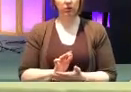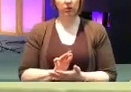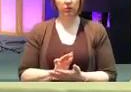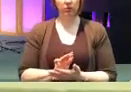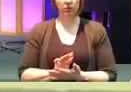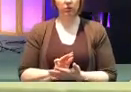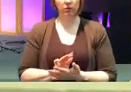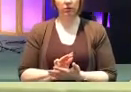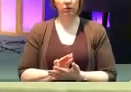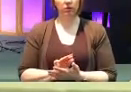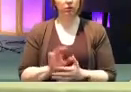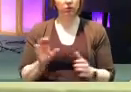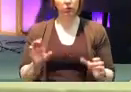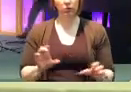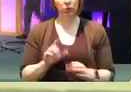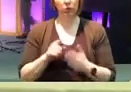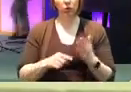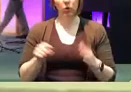do what only you can do.